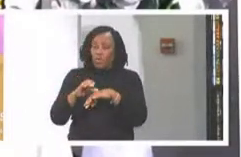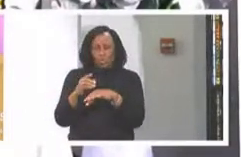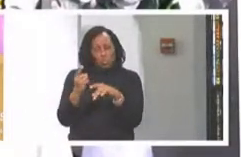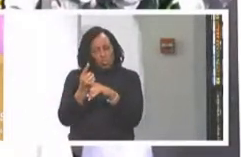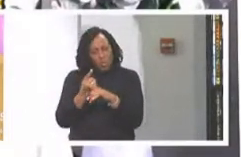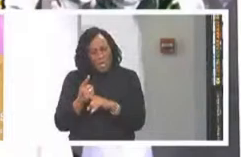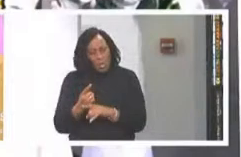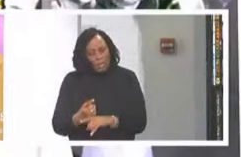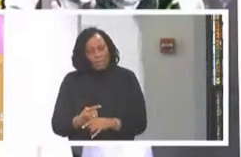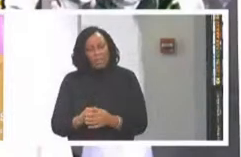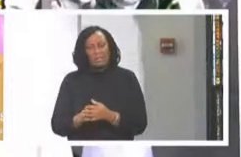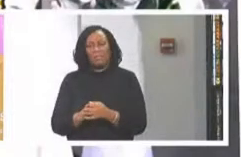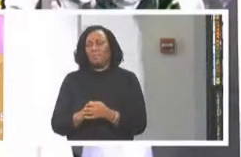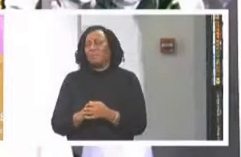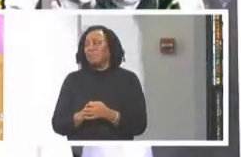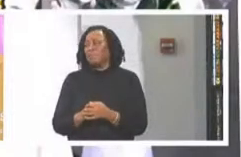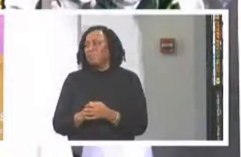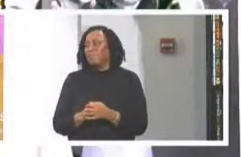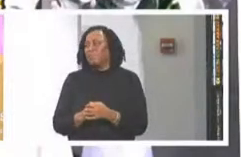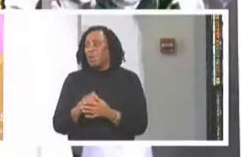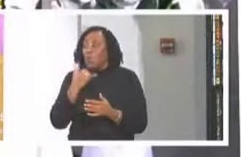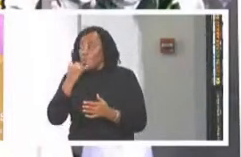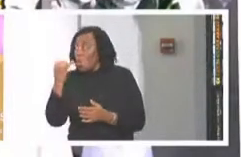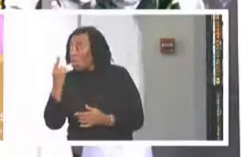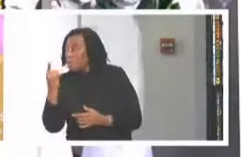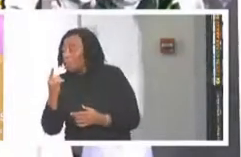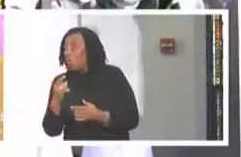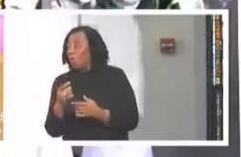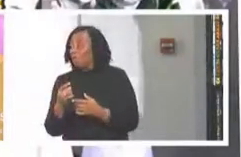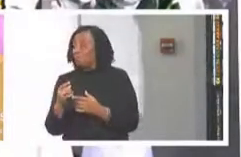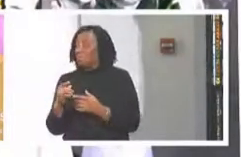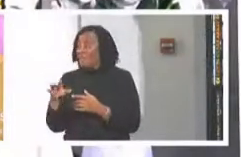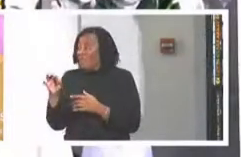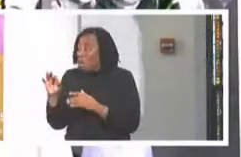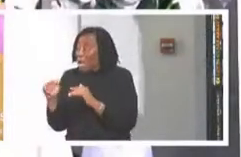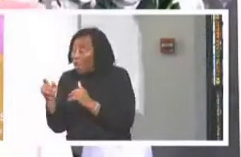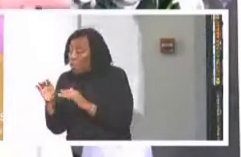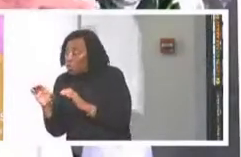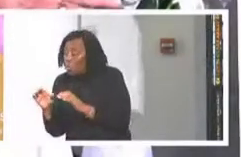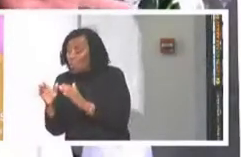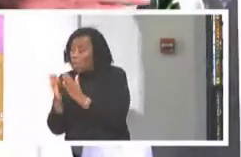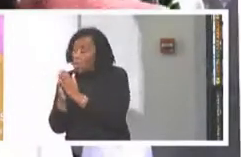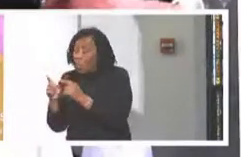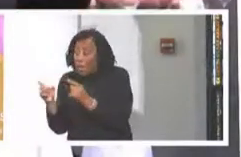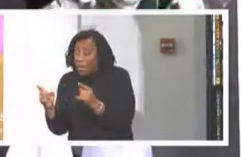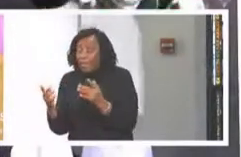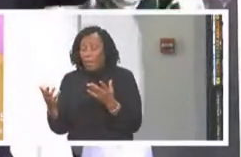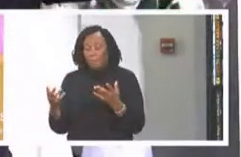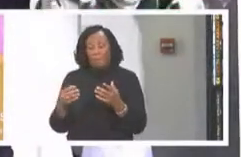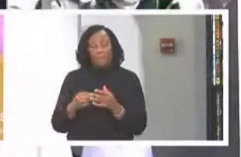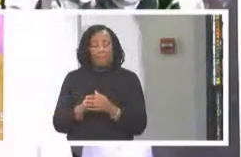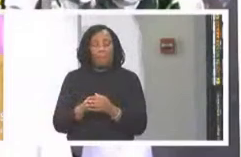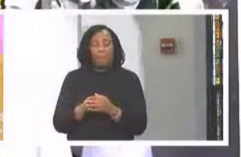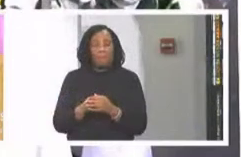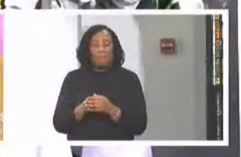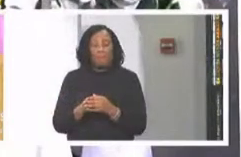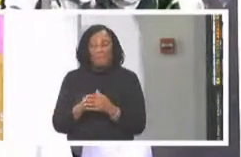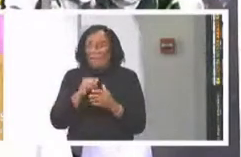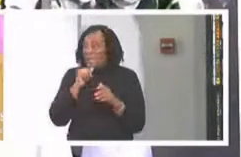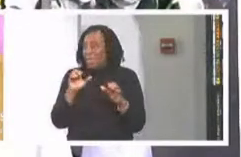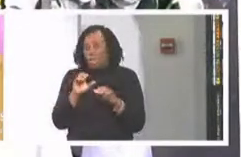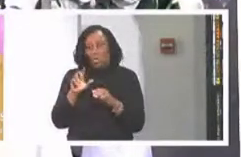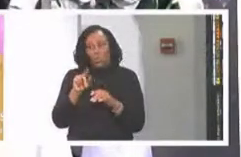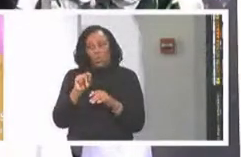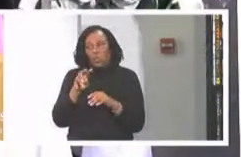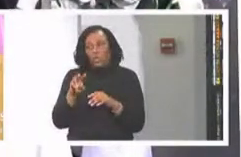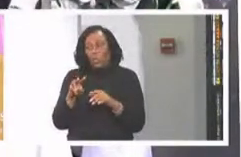regularly. Call somebody. Ask them how they're doing. Pray for them. Didn't do it in 2022. You